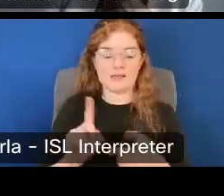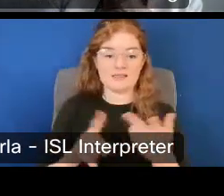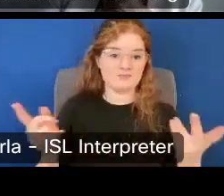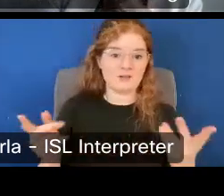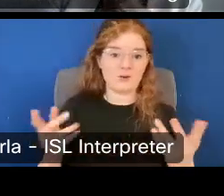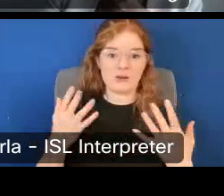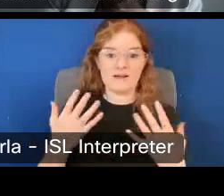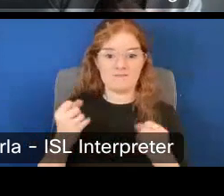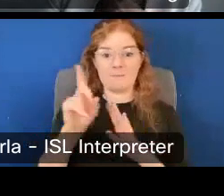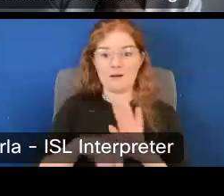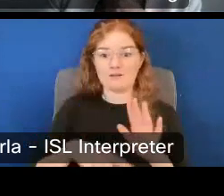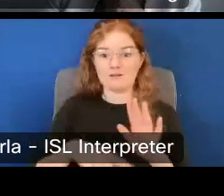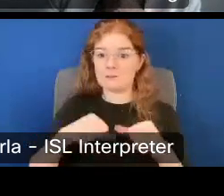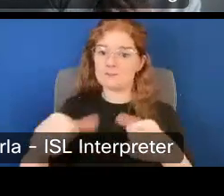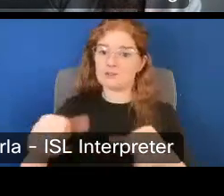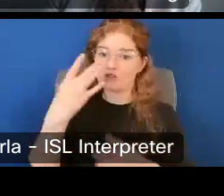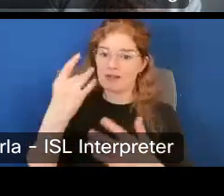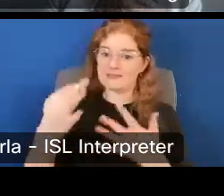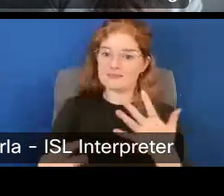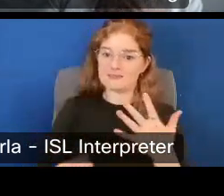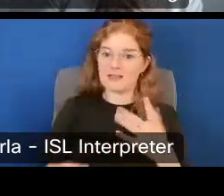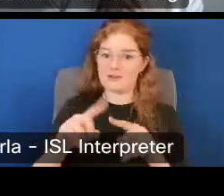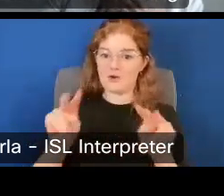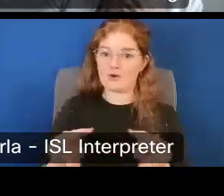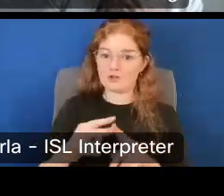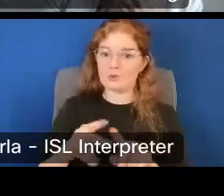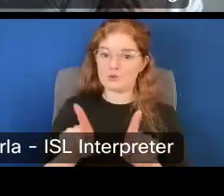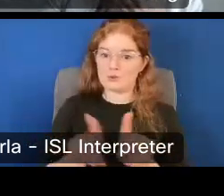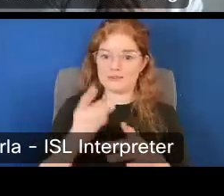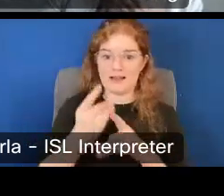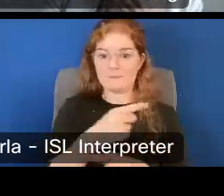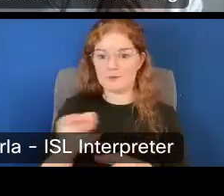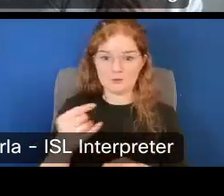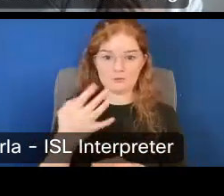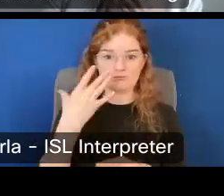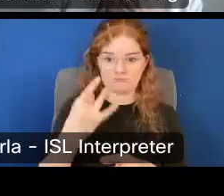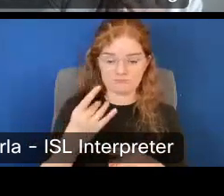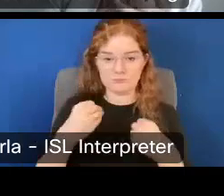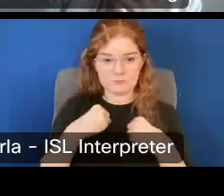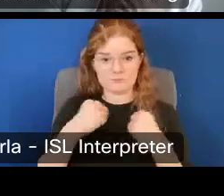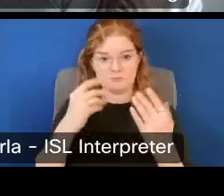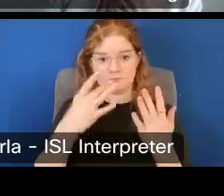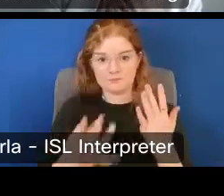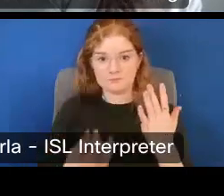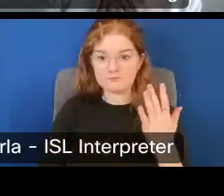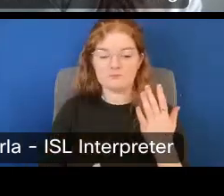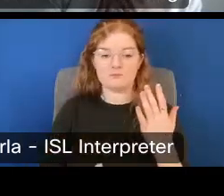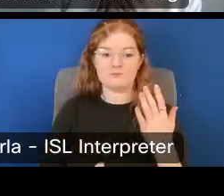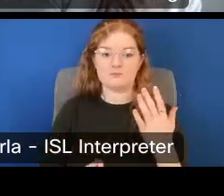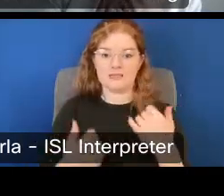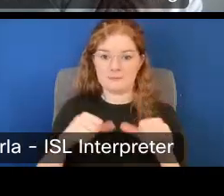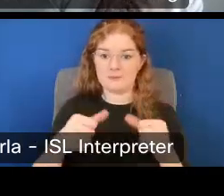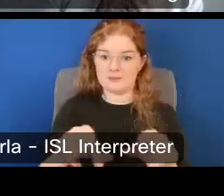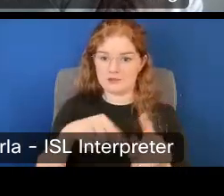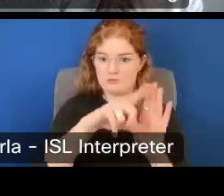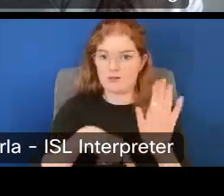have the policy implementation checklist and audit tool to help you look at, help with the implementation of the